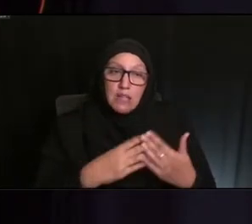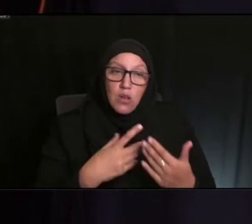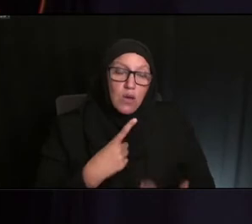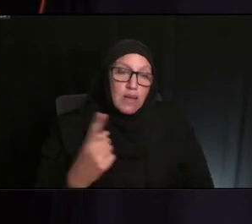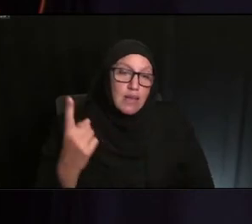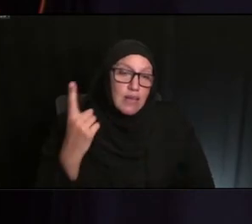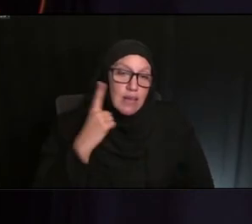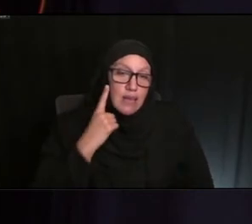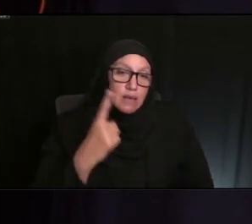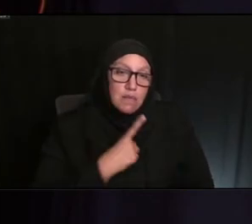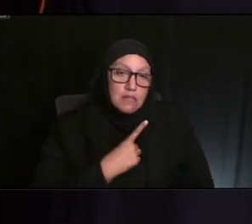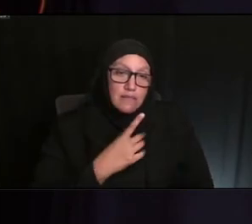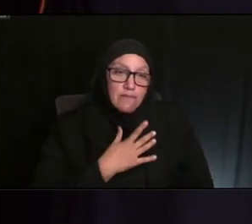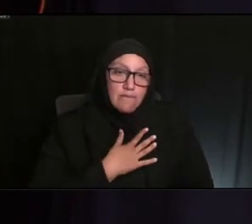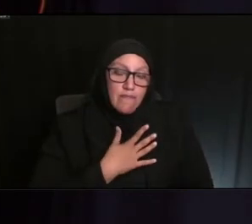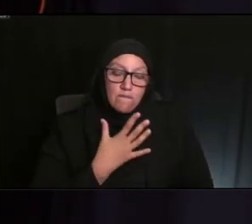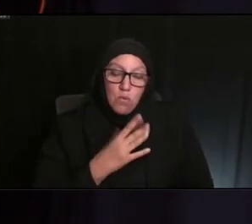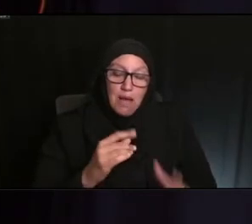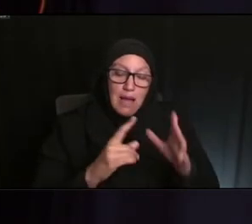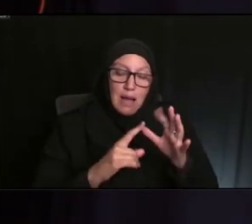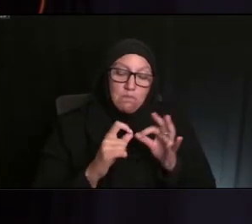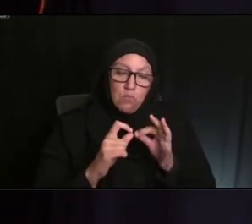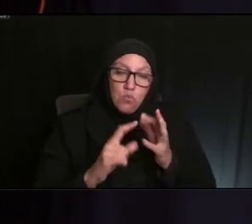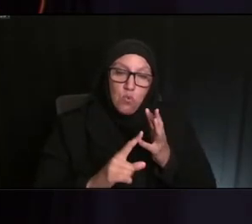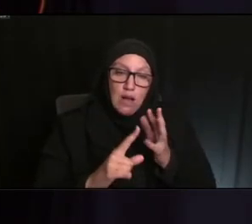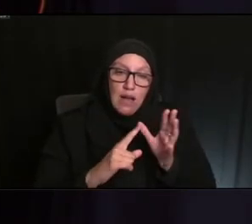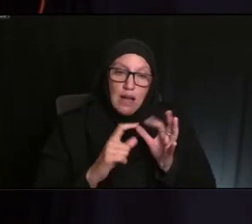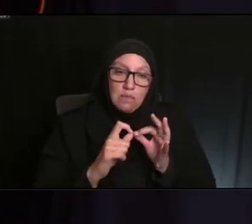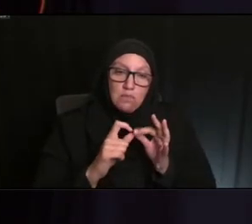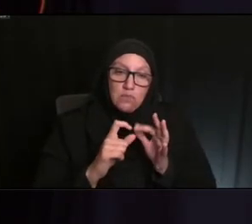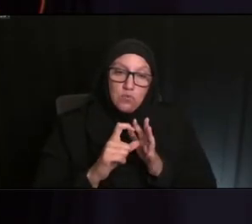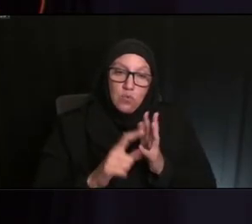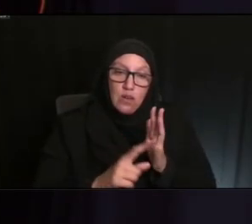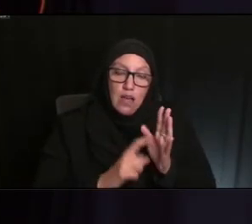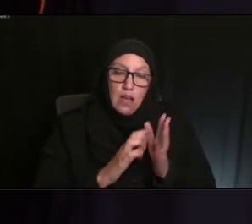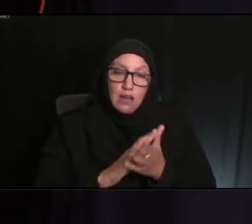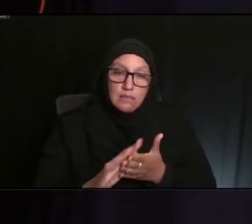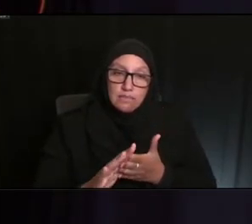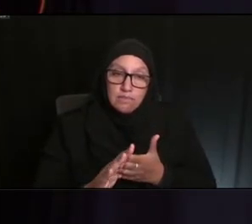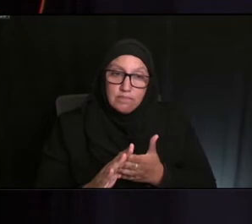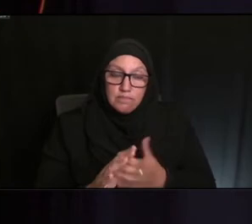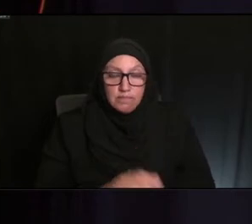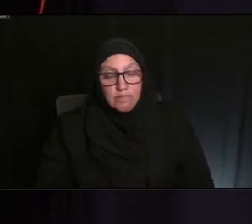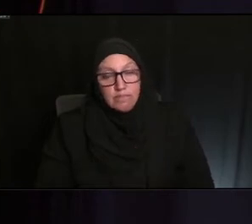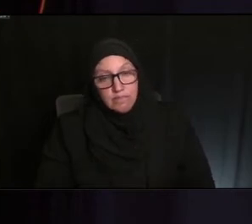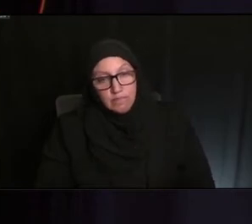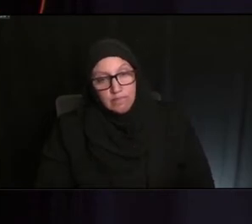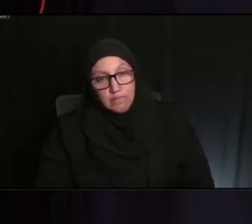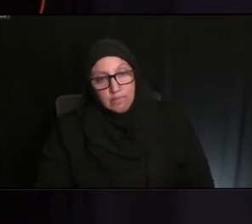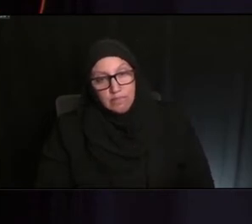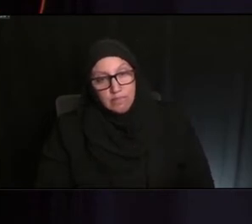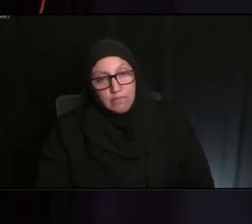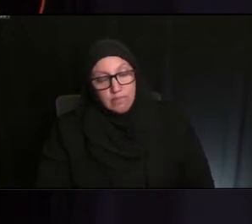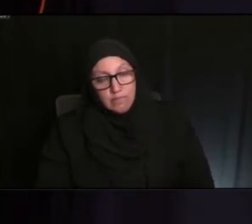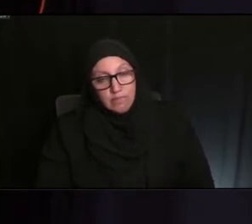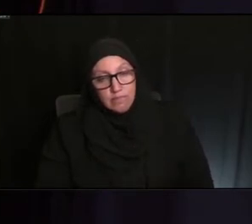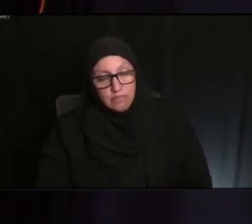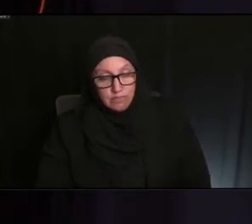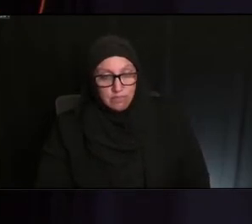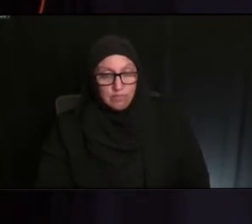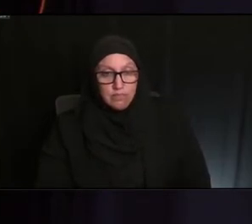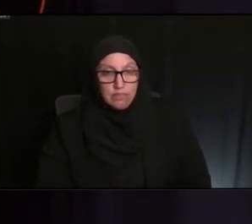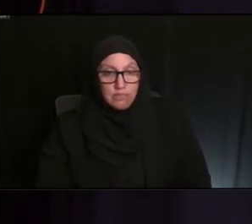from Abu Abdullah. I want to hear it from Imam al-Sadiq. So he had to go